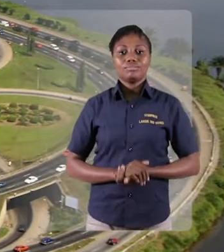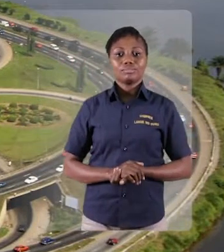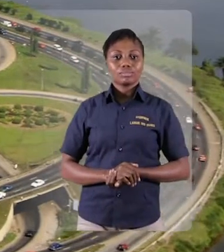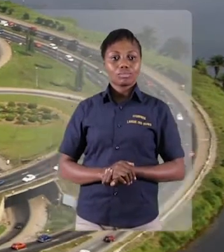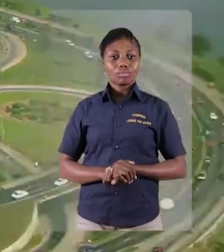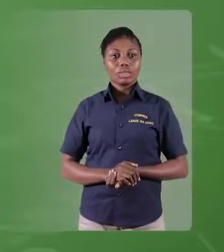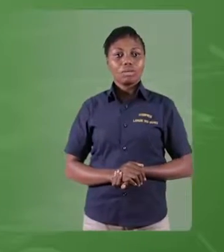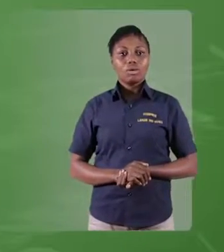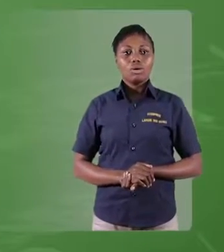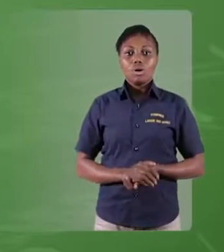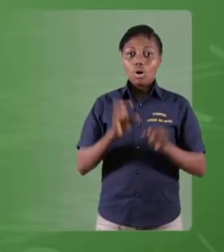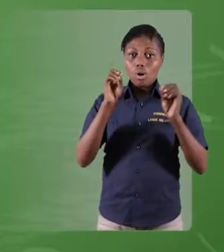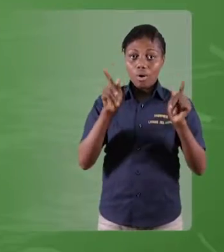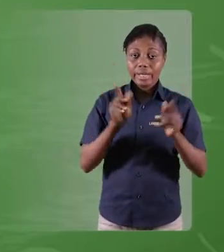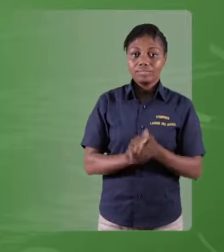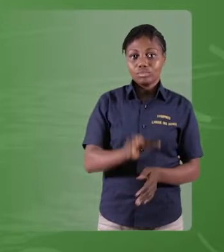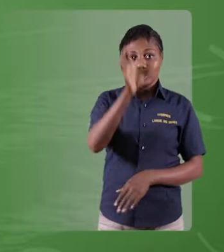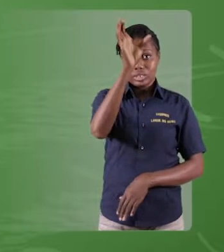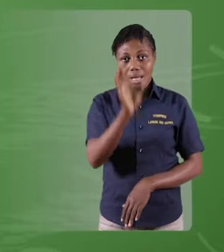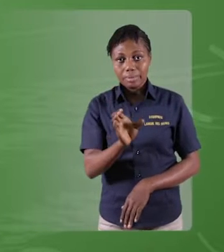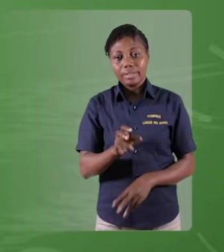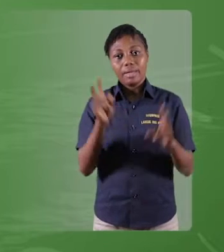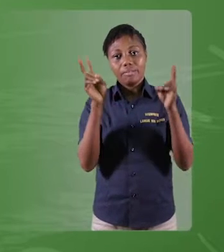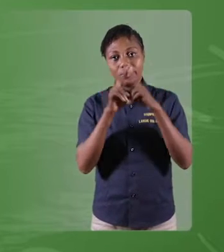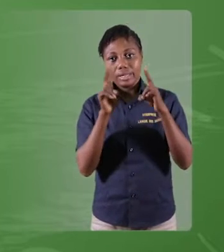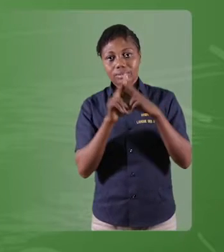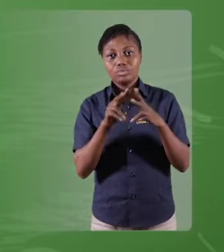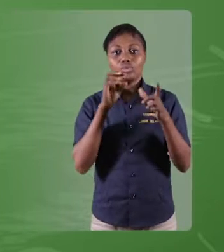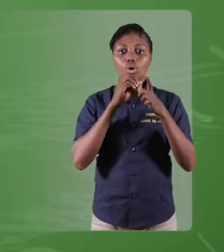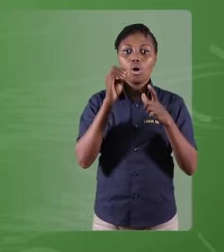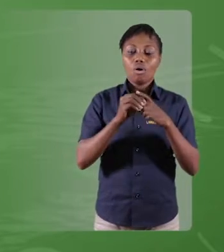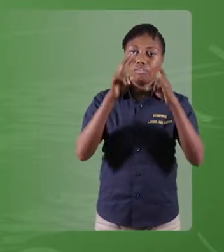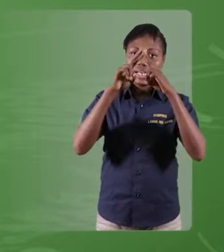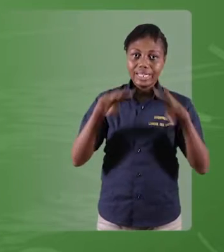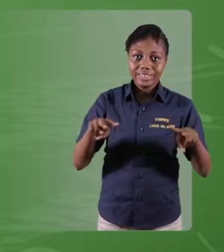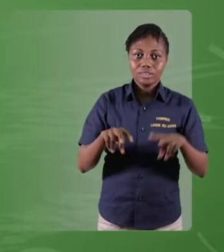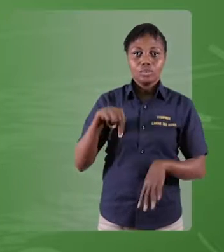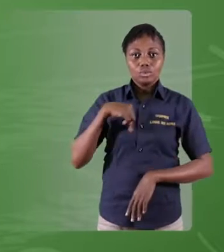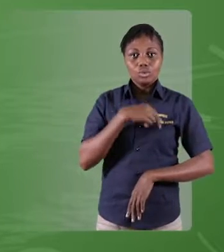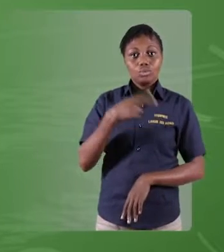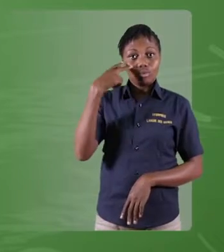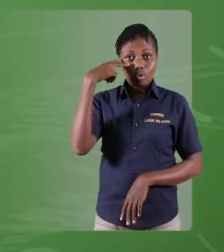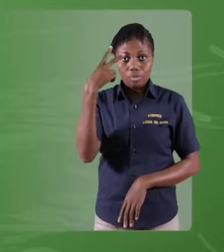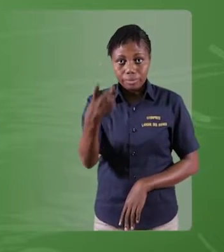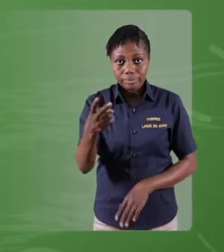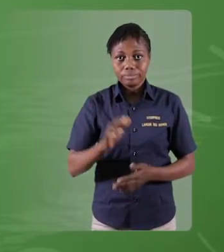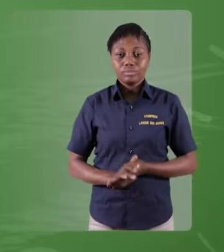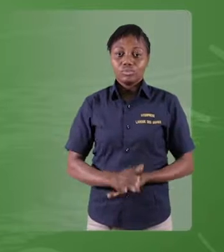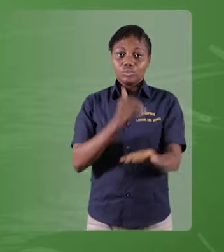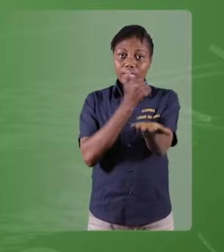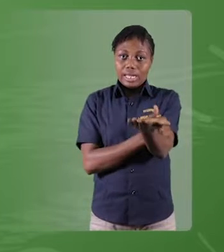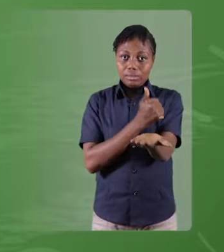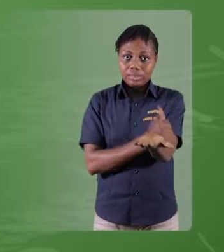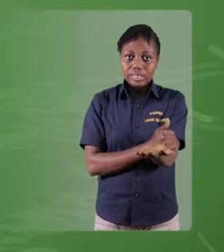Abidjan. Okay, so this unit is about city or village, and in this